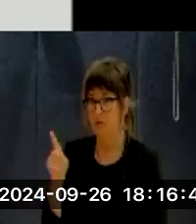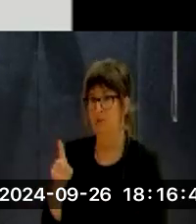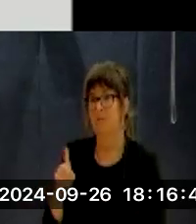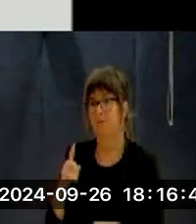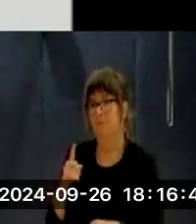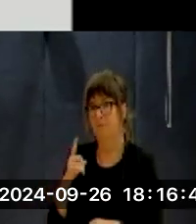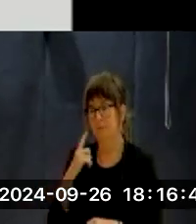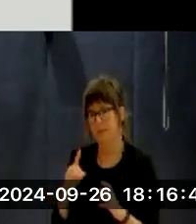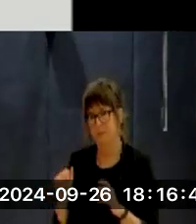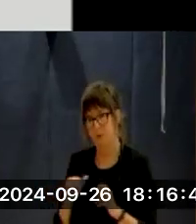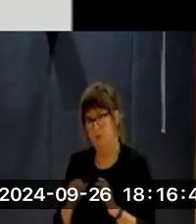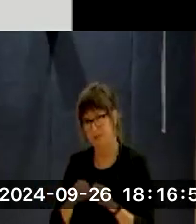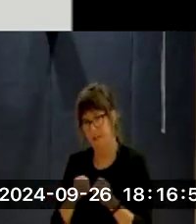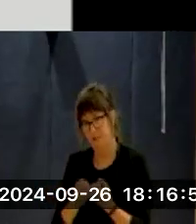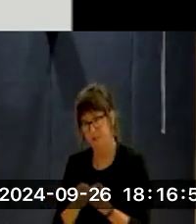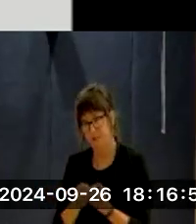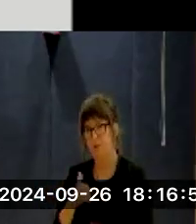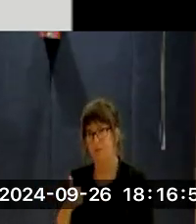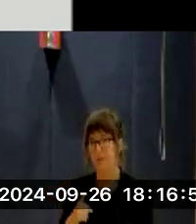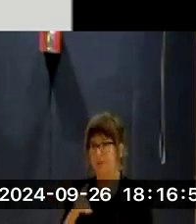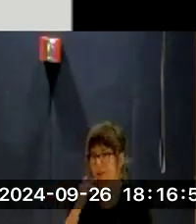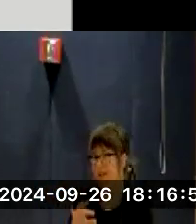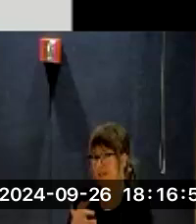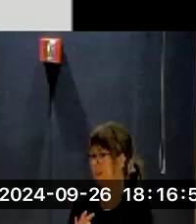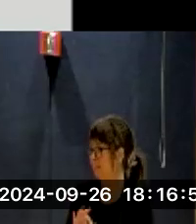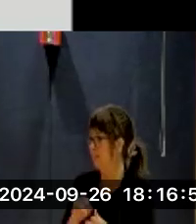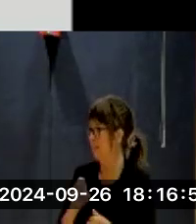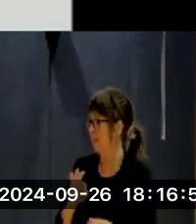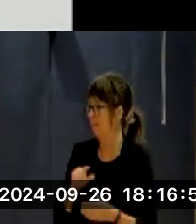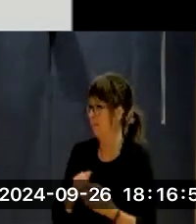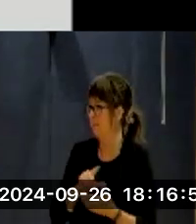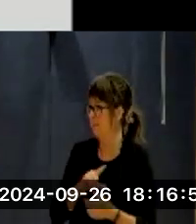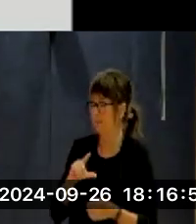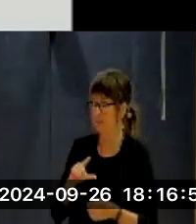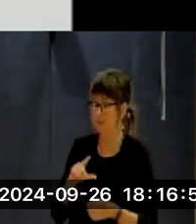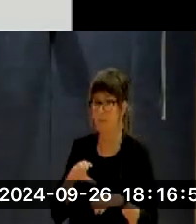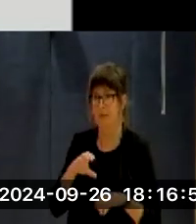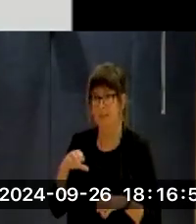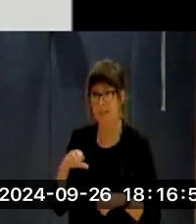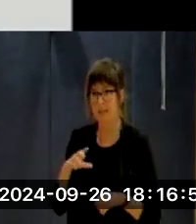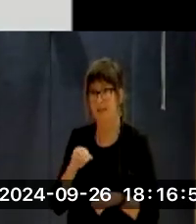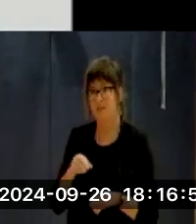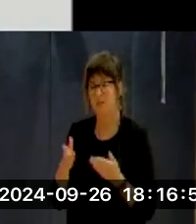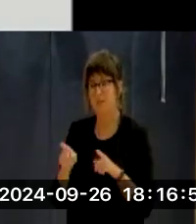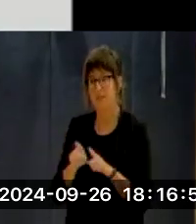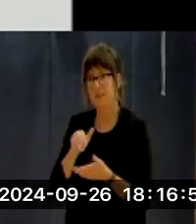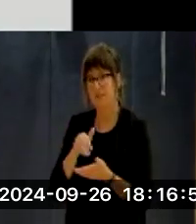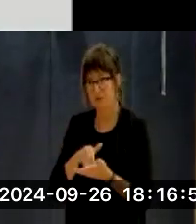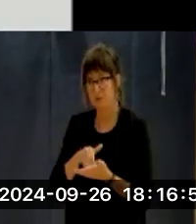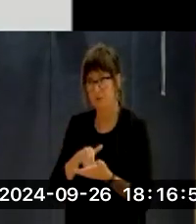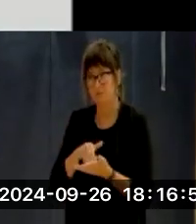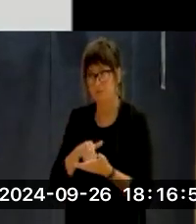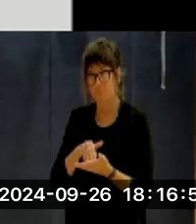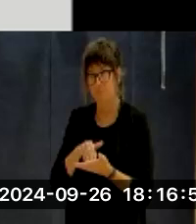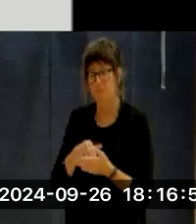organization, a member of the California Alliance of Retired Americans Legislative Committee, and serves on the Center